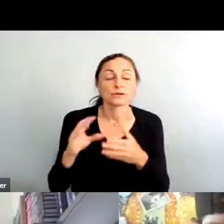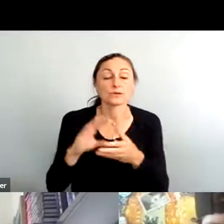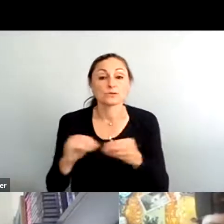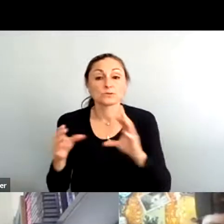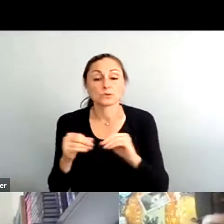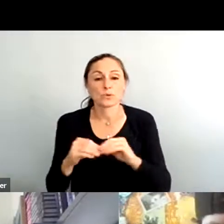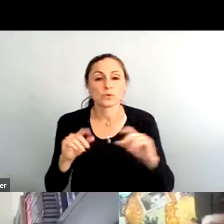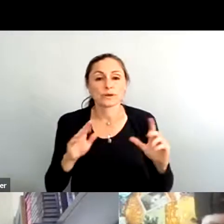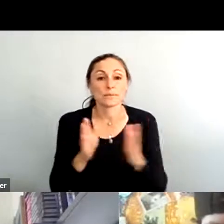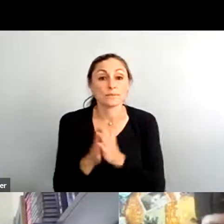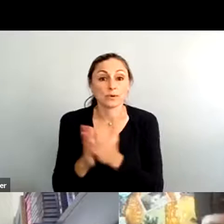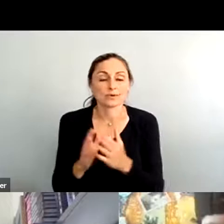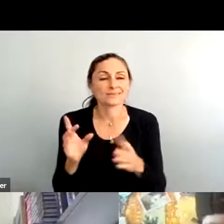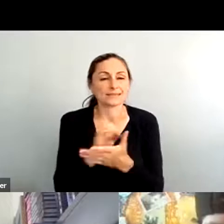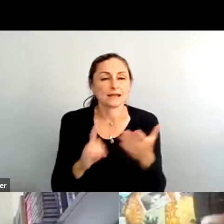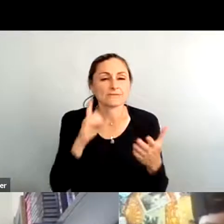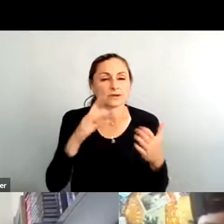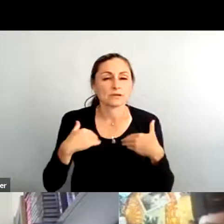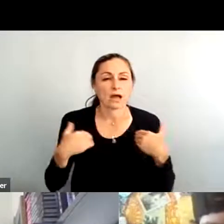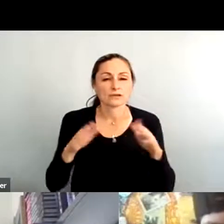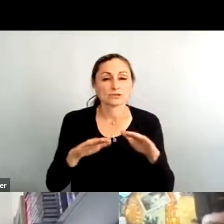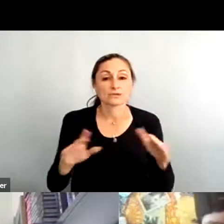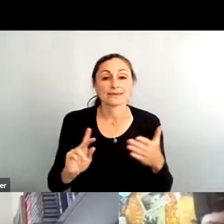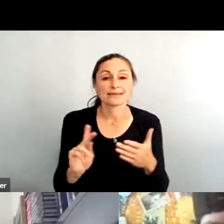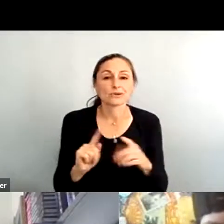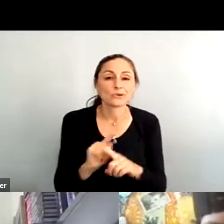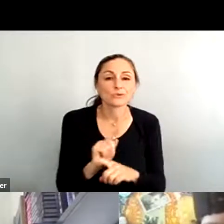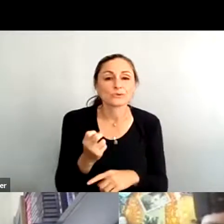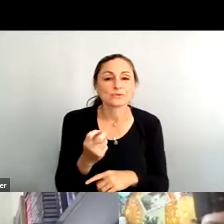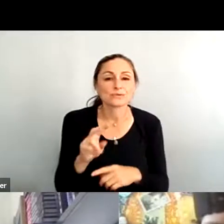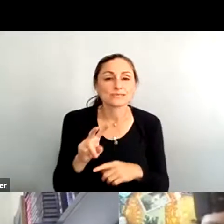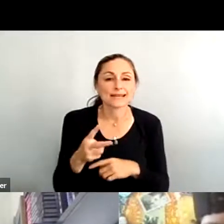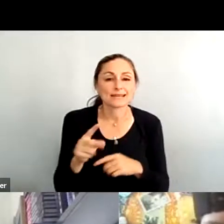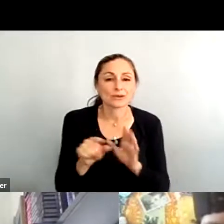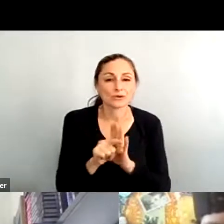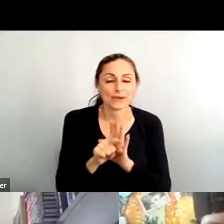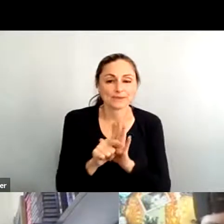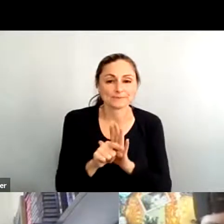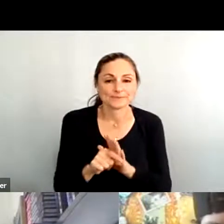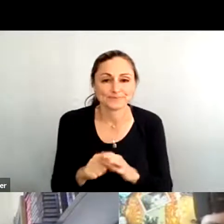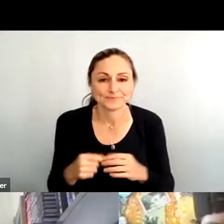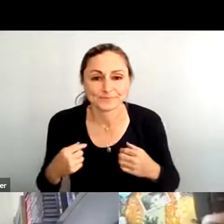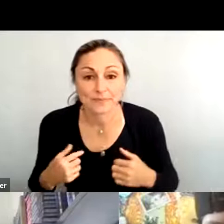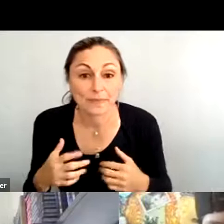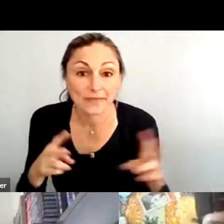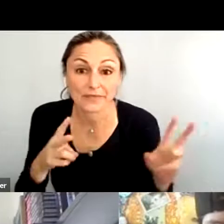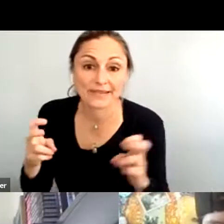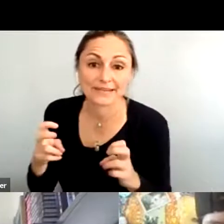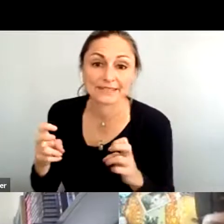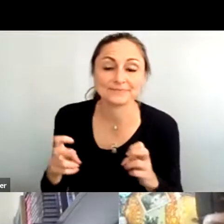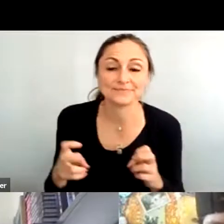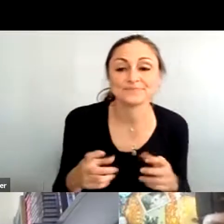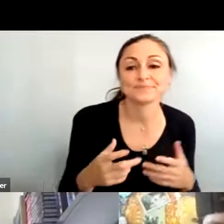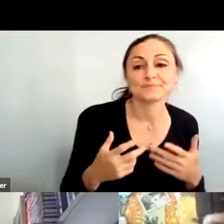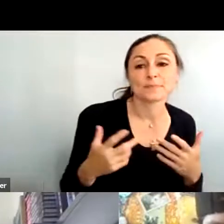young children in the kindergarten to second grade levels. And the theme of my story is basically